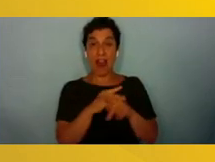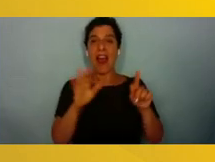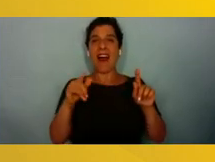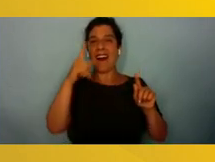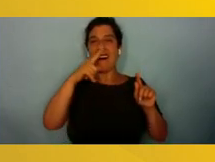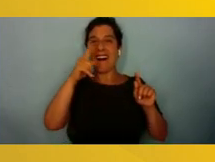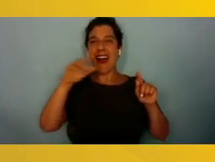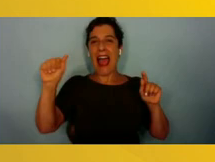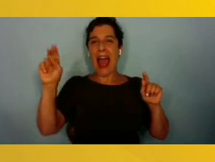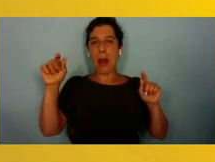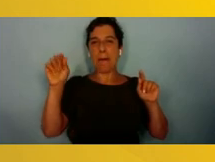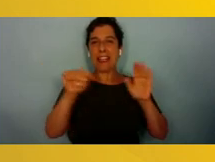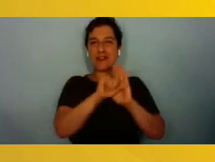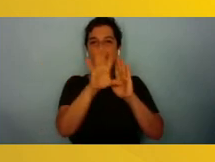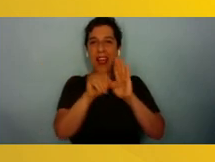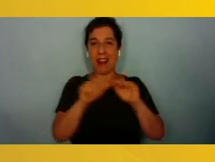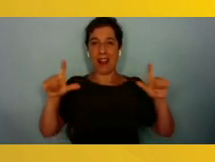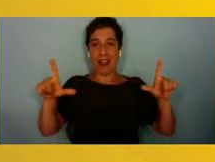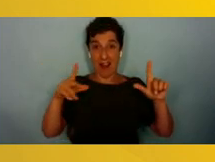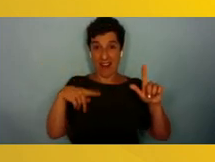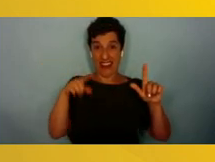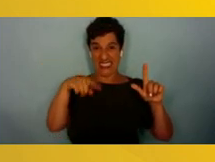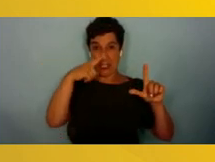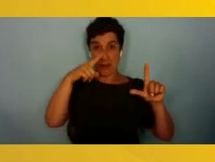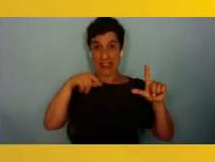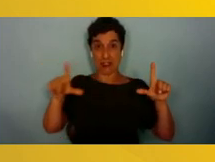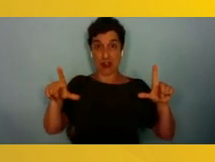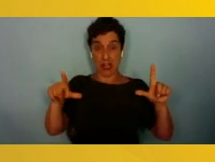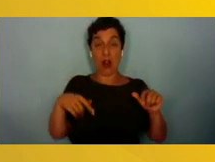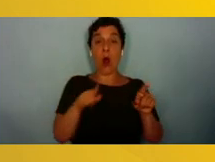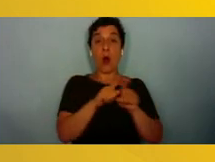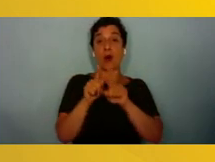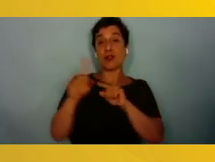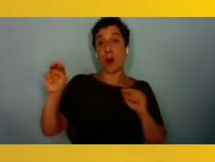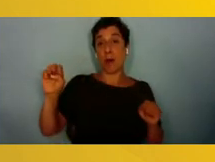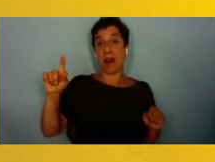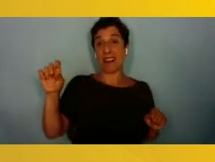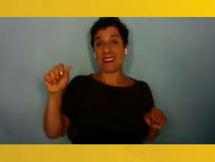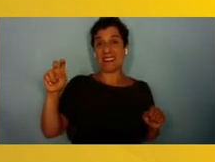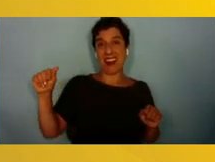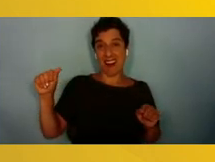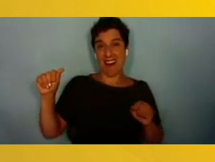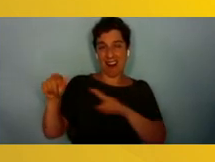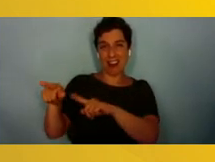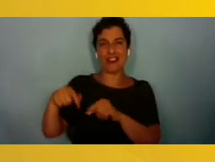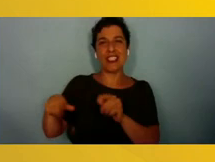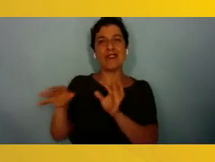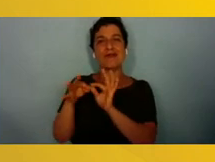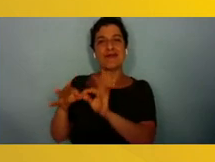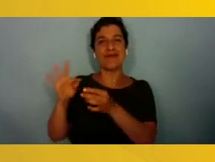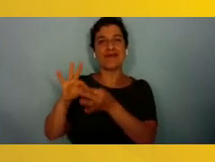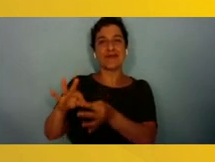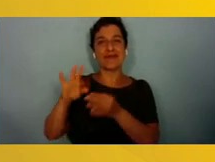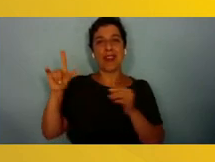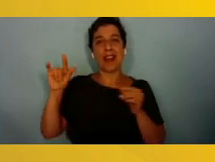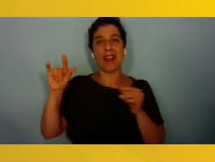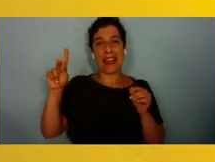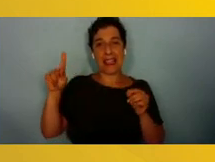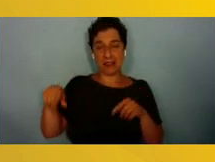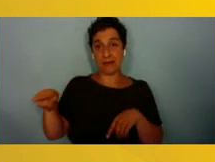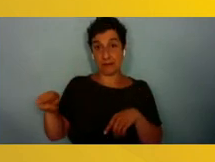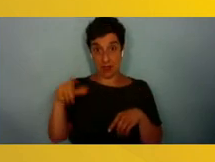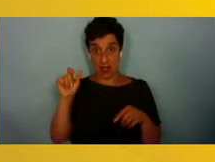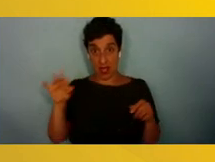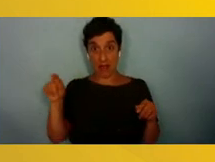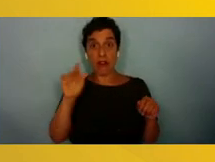minute. I think Melissa also put a link to the simulation in the chat. So if you wanna check out the simulation directly, you